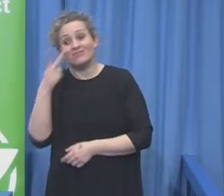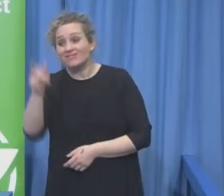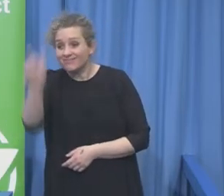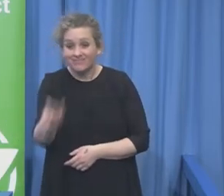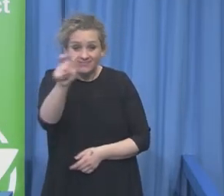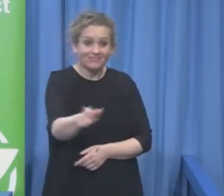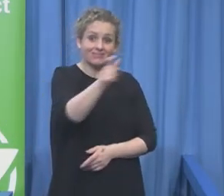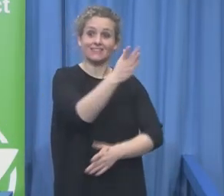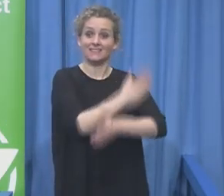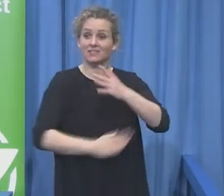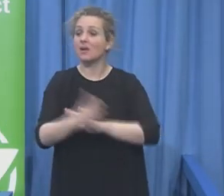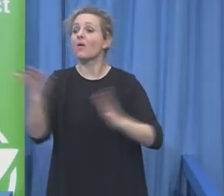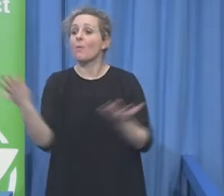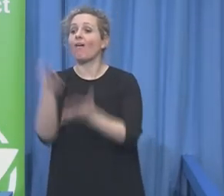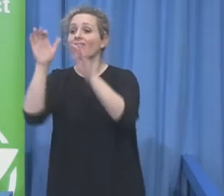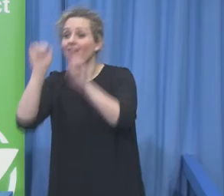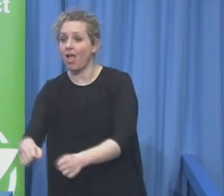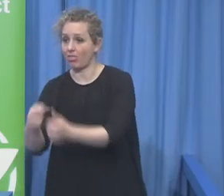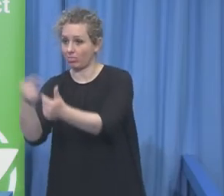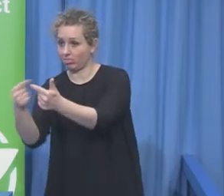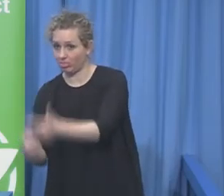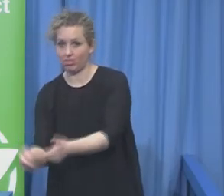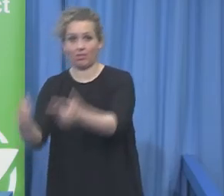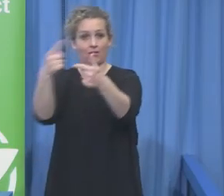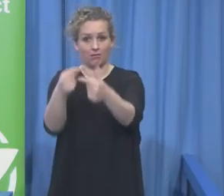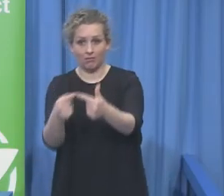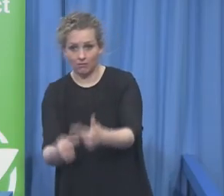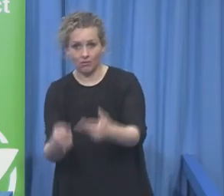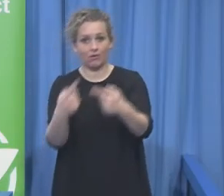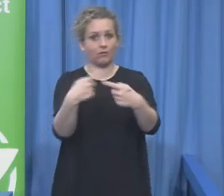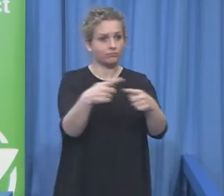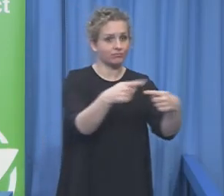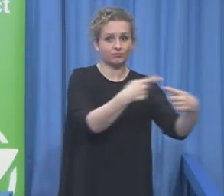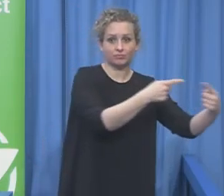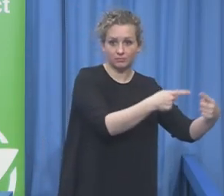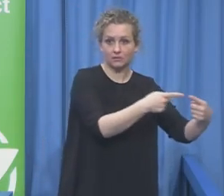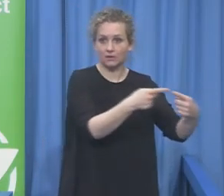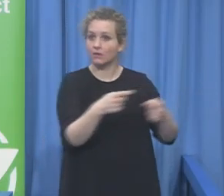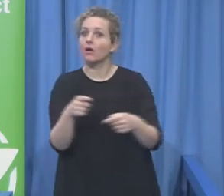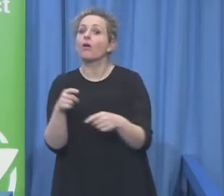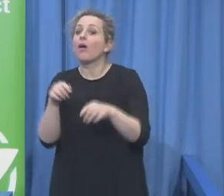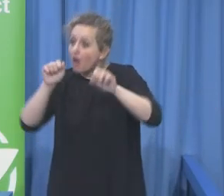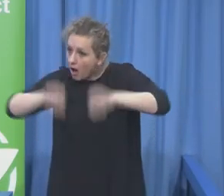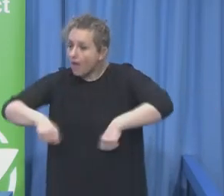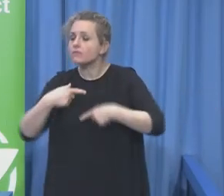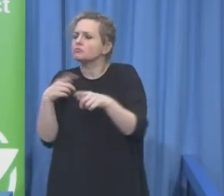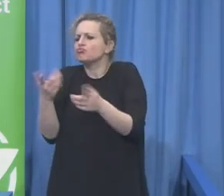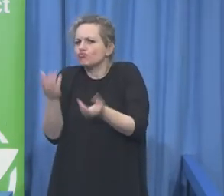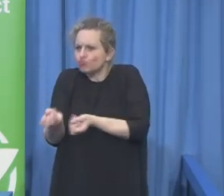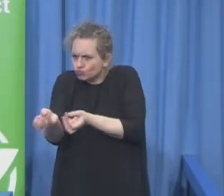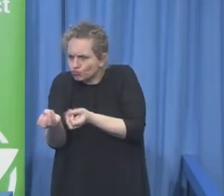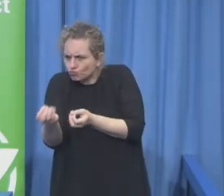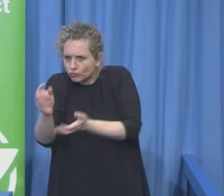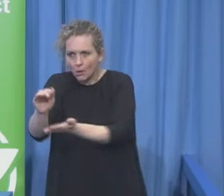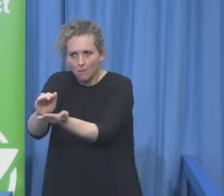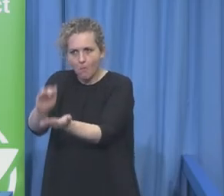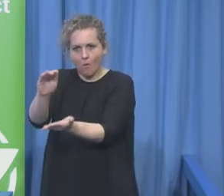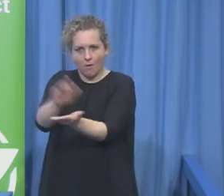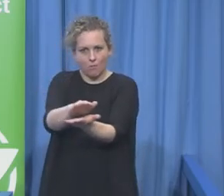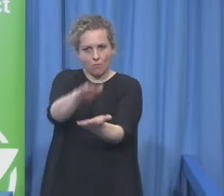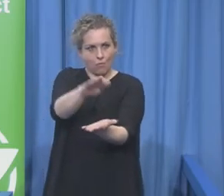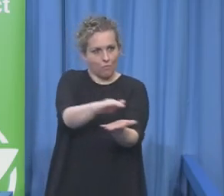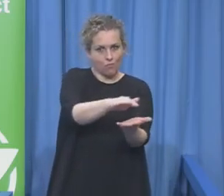know, employable very quickly. Wonderful. Gopal, you have, you know,